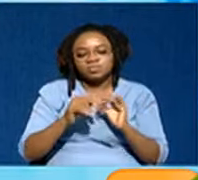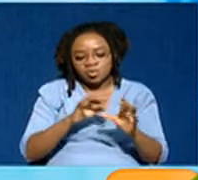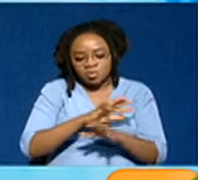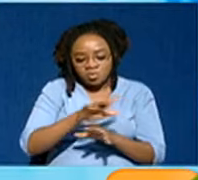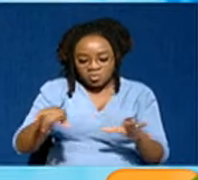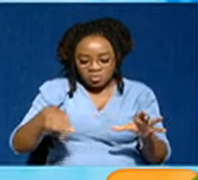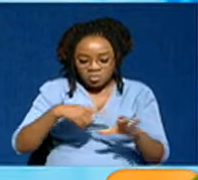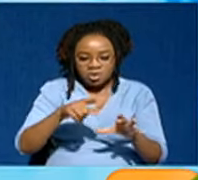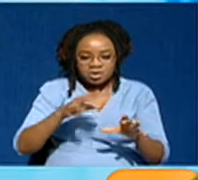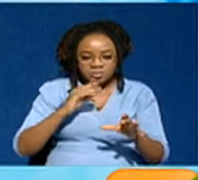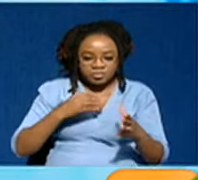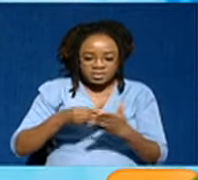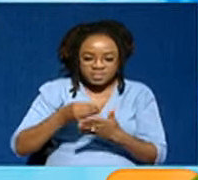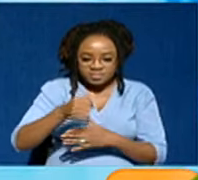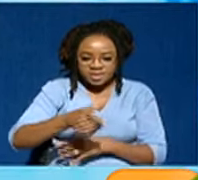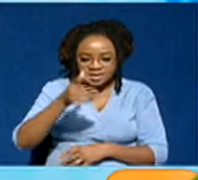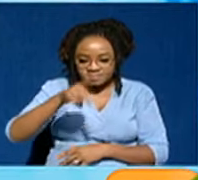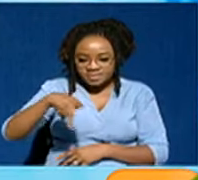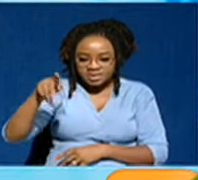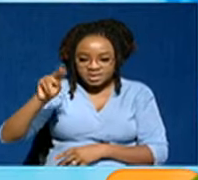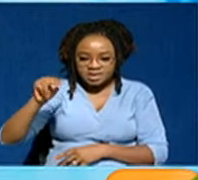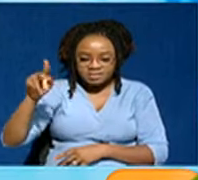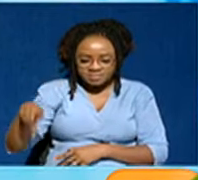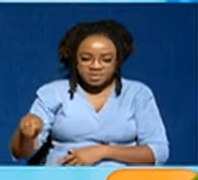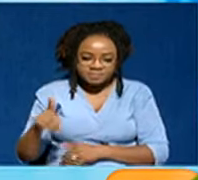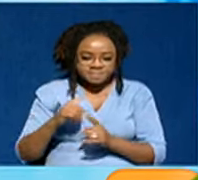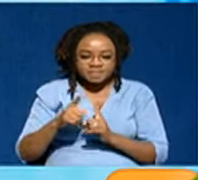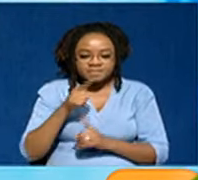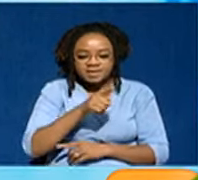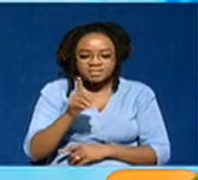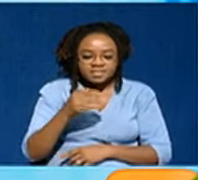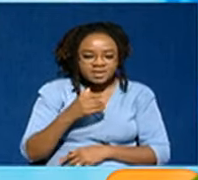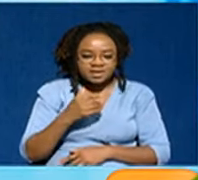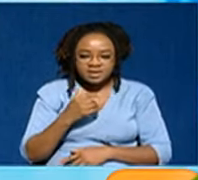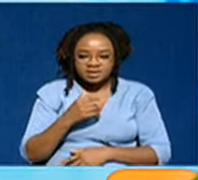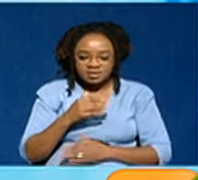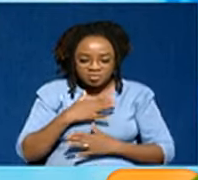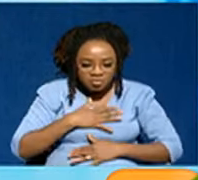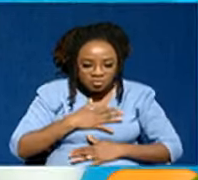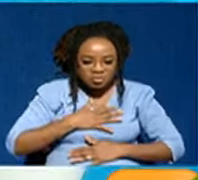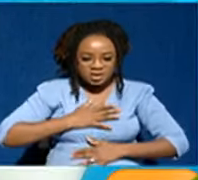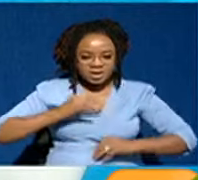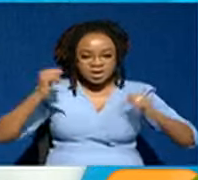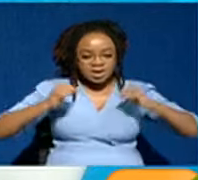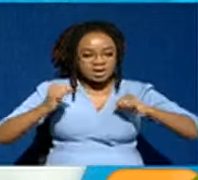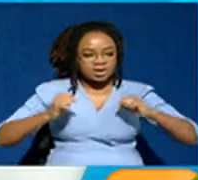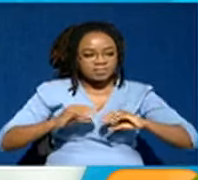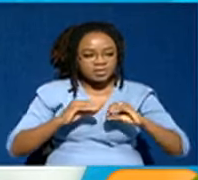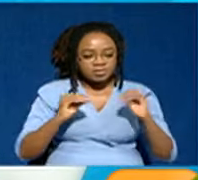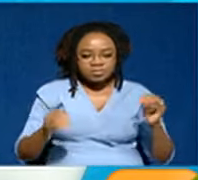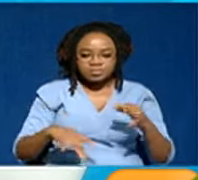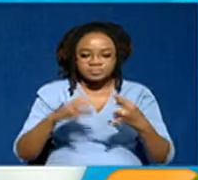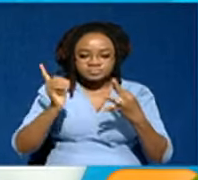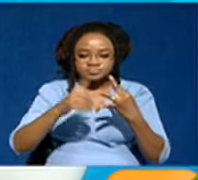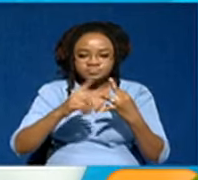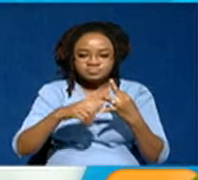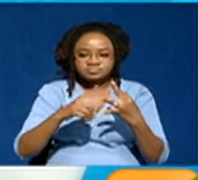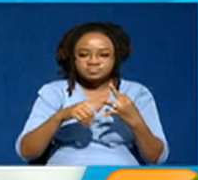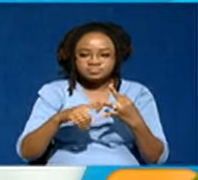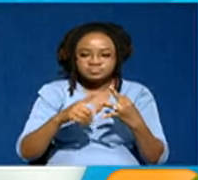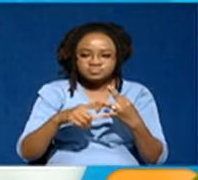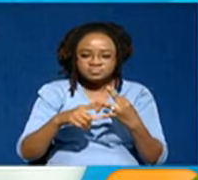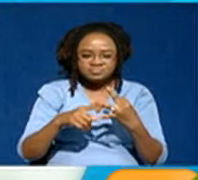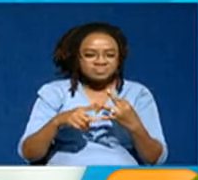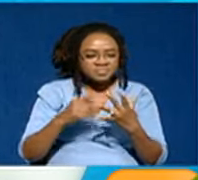are put on PNP. And then but then they do not honor these agreements. Okay. What can we do? Let me bring Matendechero on this. Matendechero, where is the